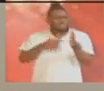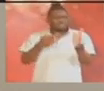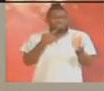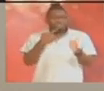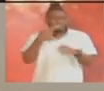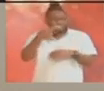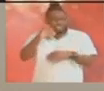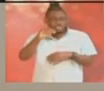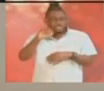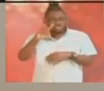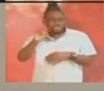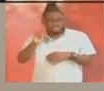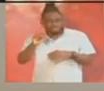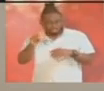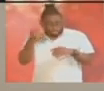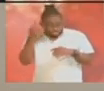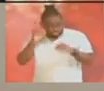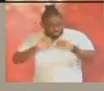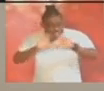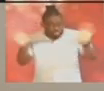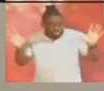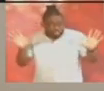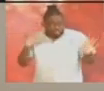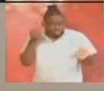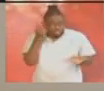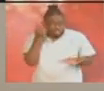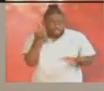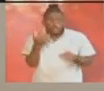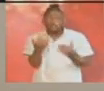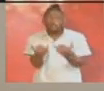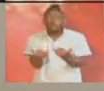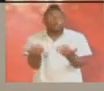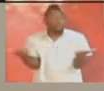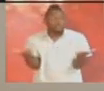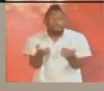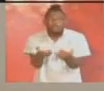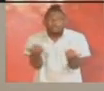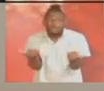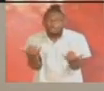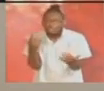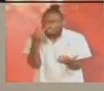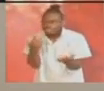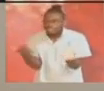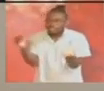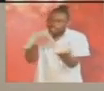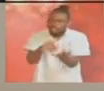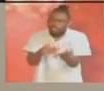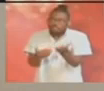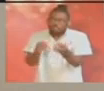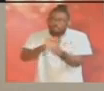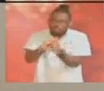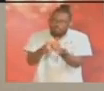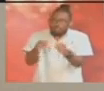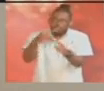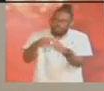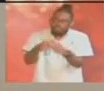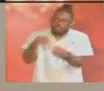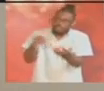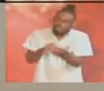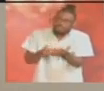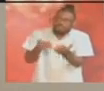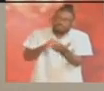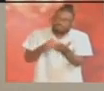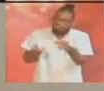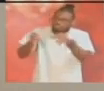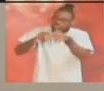quite clear that we are in the middle of an upsurge in the cases of COVID-19 in Trinidad and